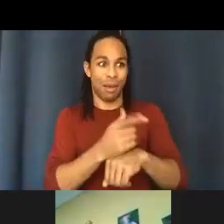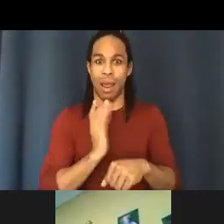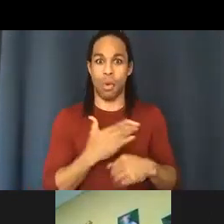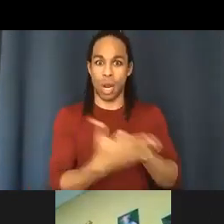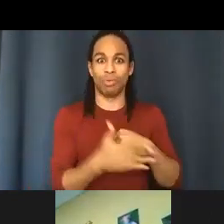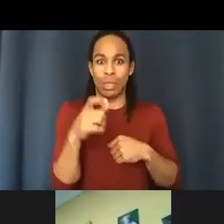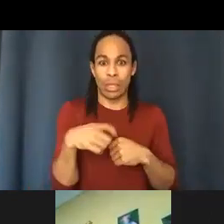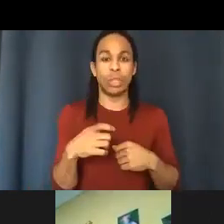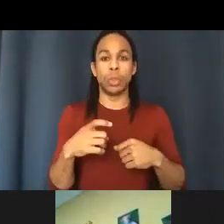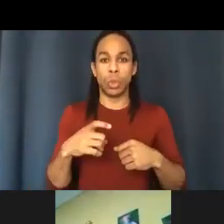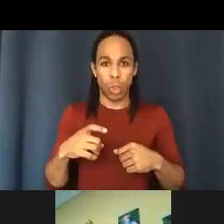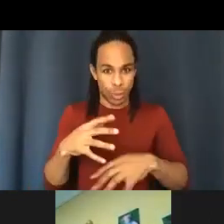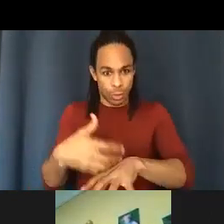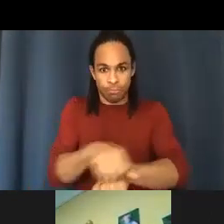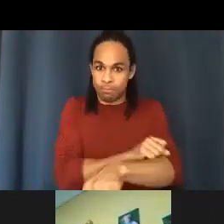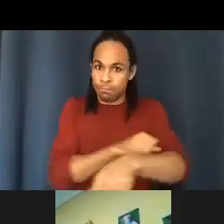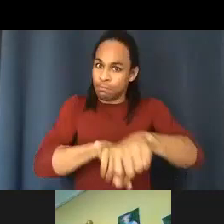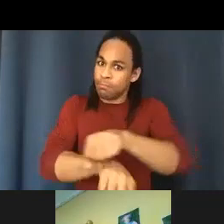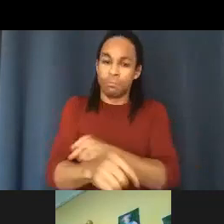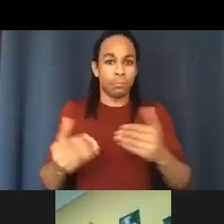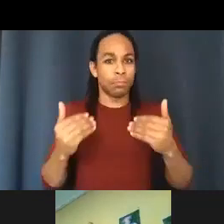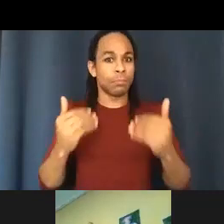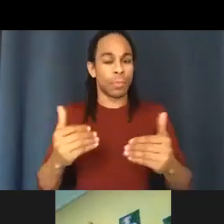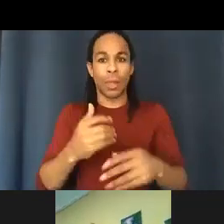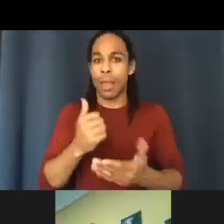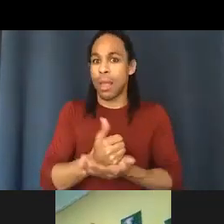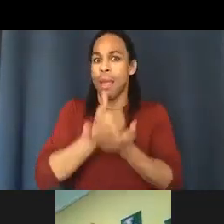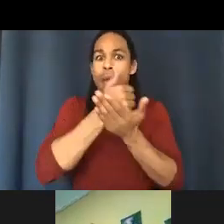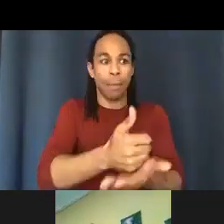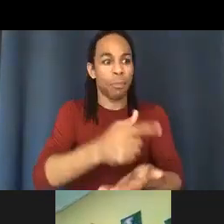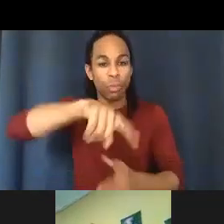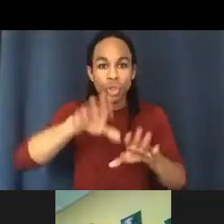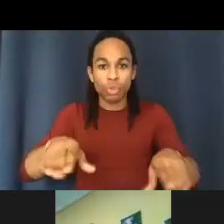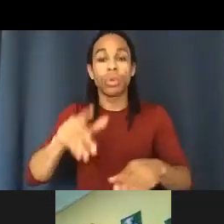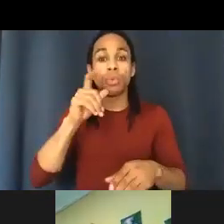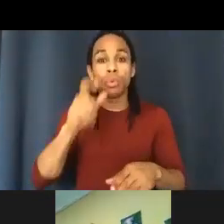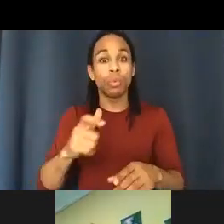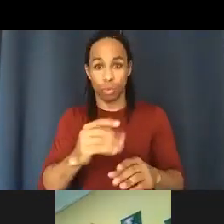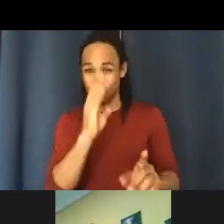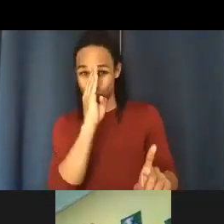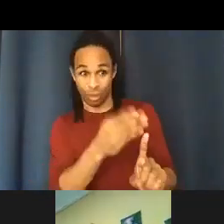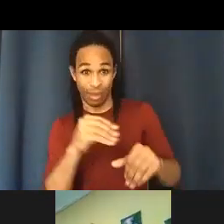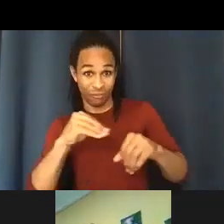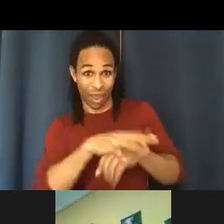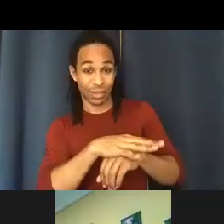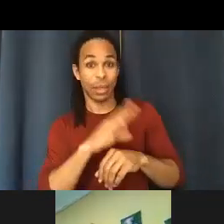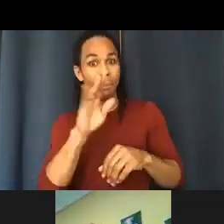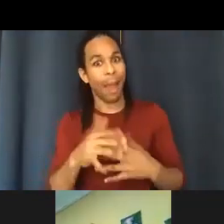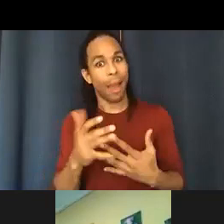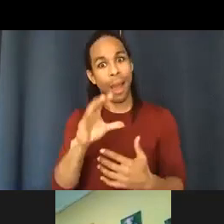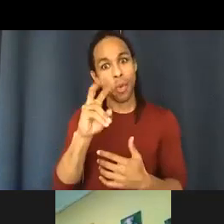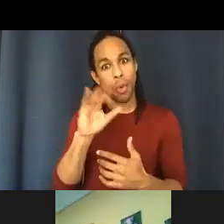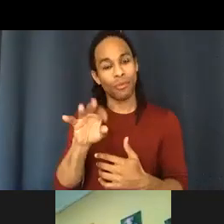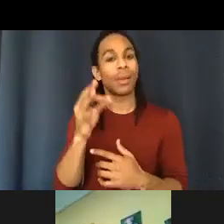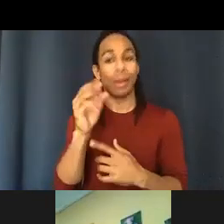virus, directly or indirectly. And so that is why we came up with a campaign of wanting to end